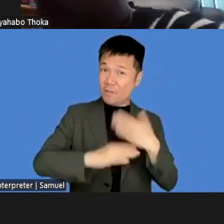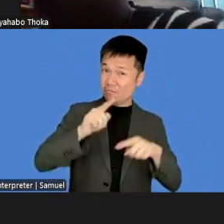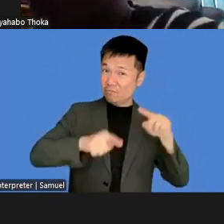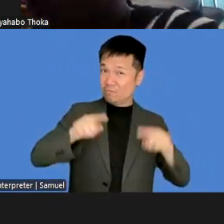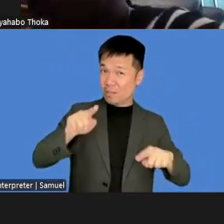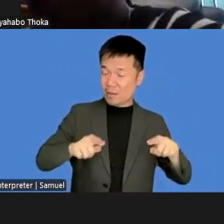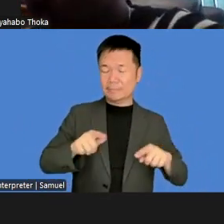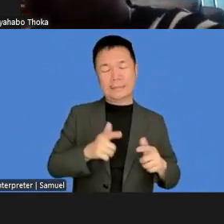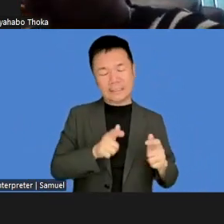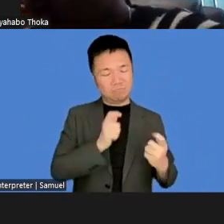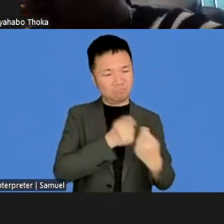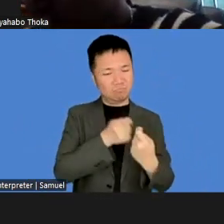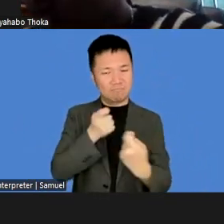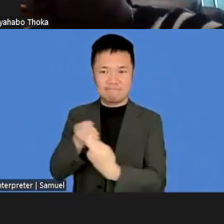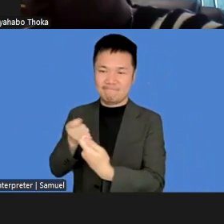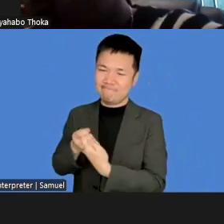consider